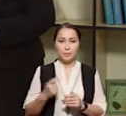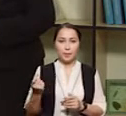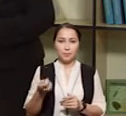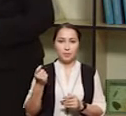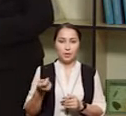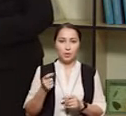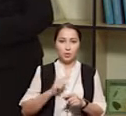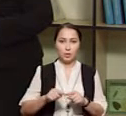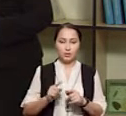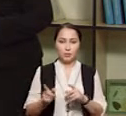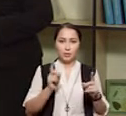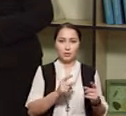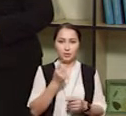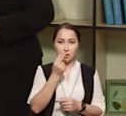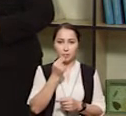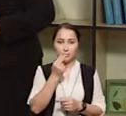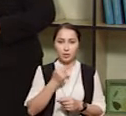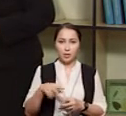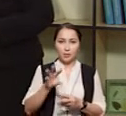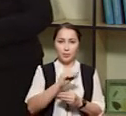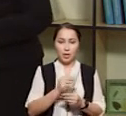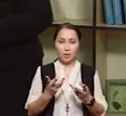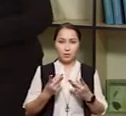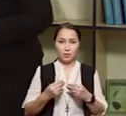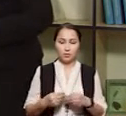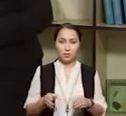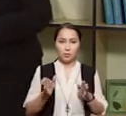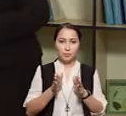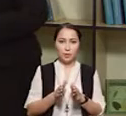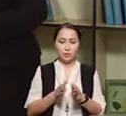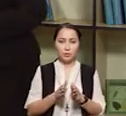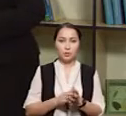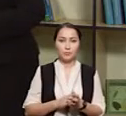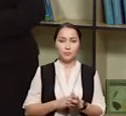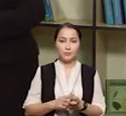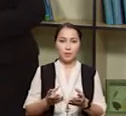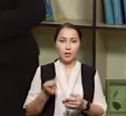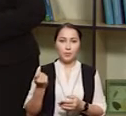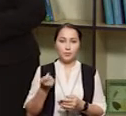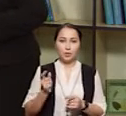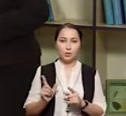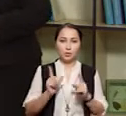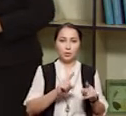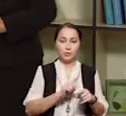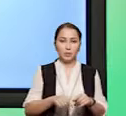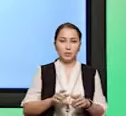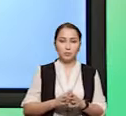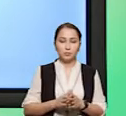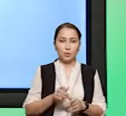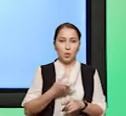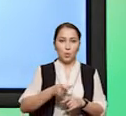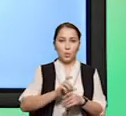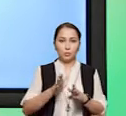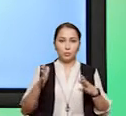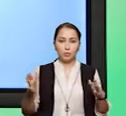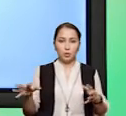molekulalar tezligi juda kichkina bo'lgan joyda ular soni ham kichkina qiymatga ega va molekulalarning tezligi juda katta bo'lgan qismda